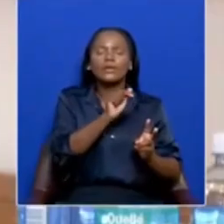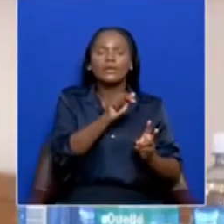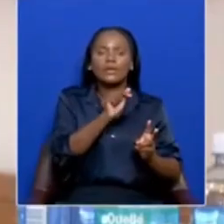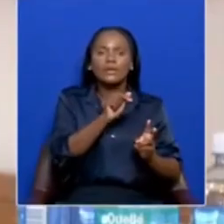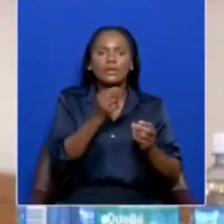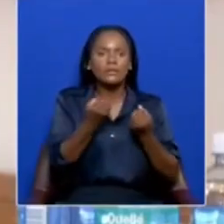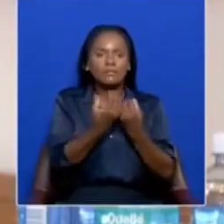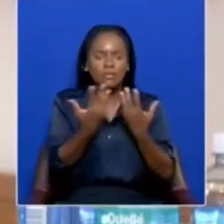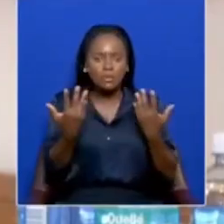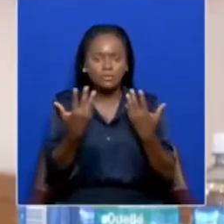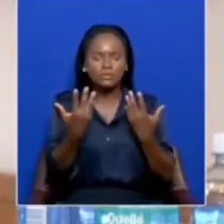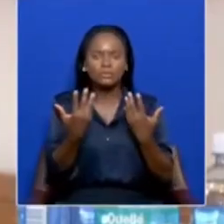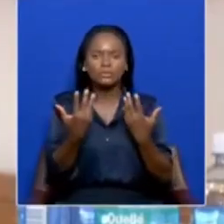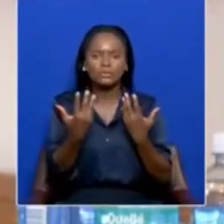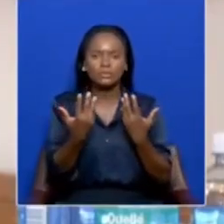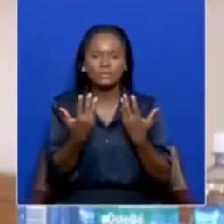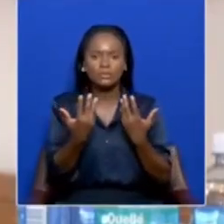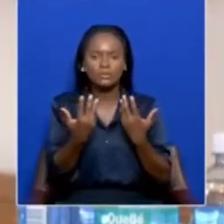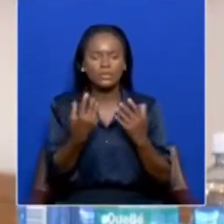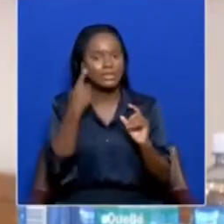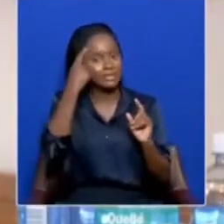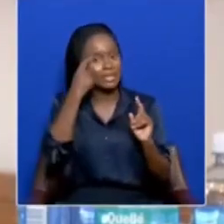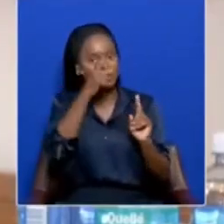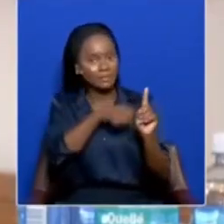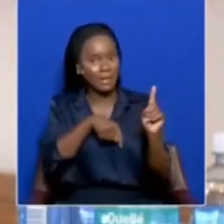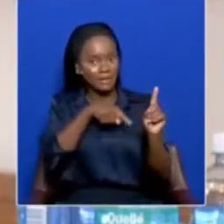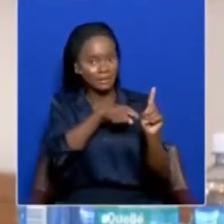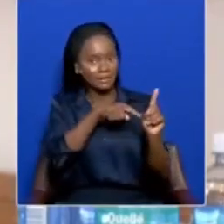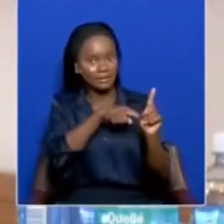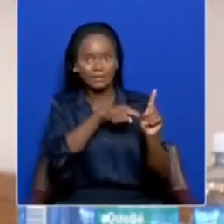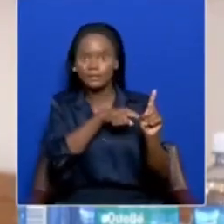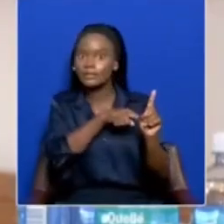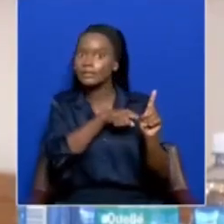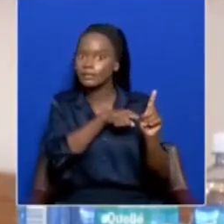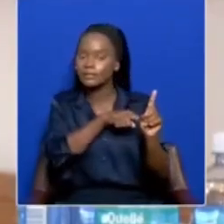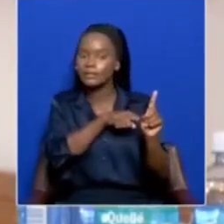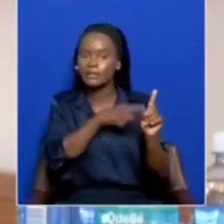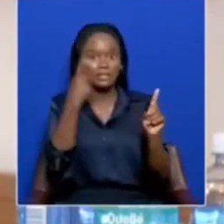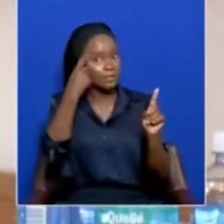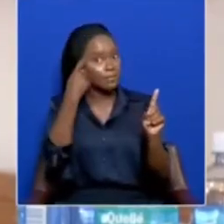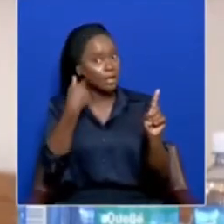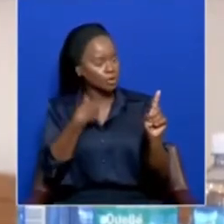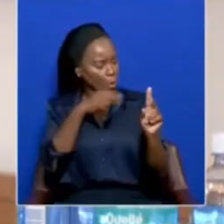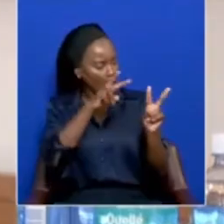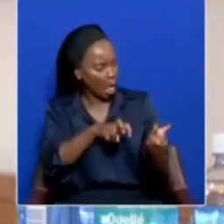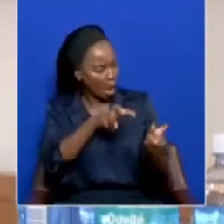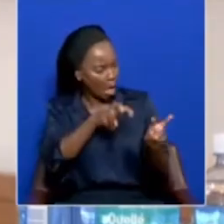be, were arrested in the projects that you were involved with. Am I reading that document correctly?